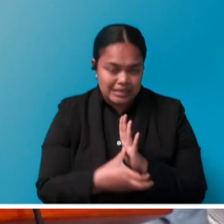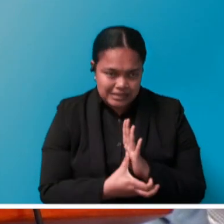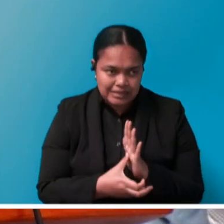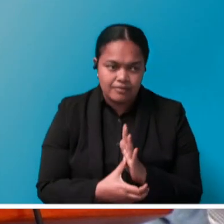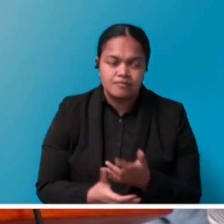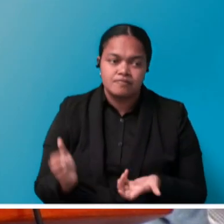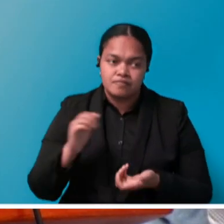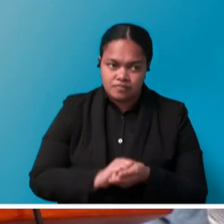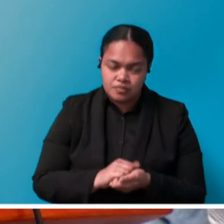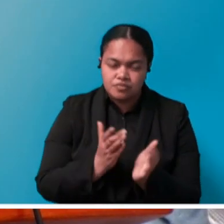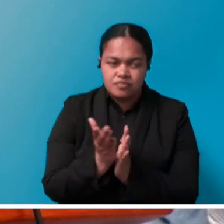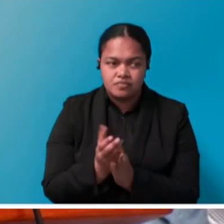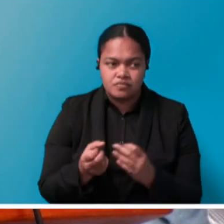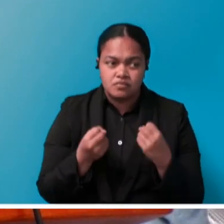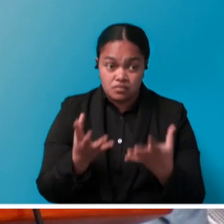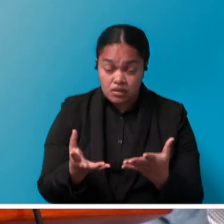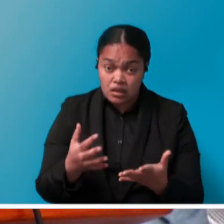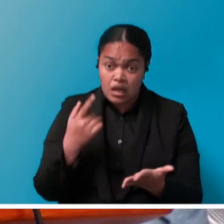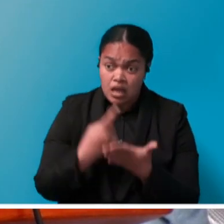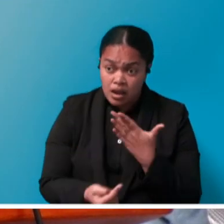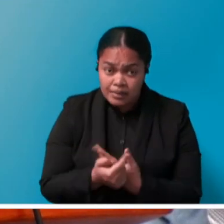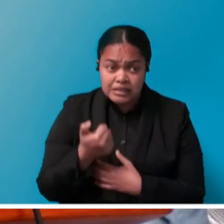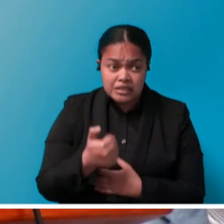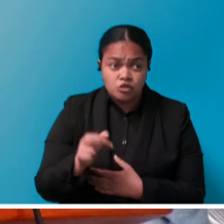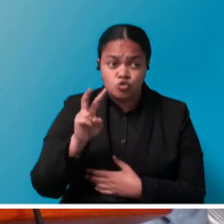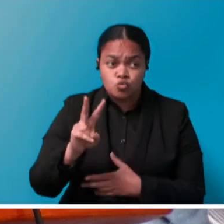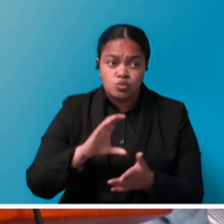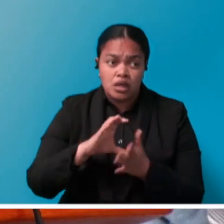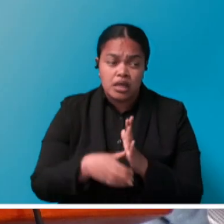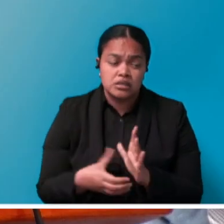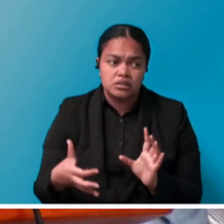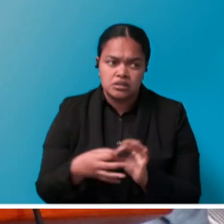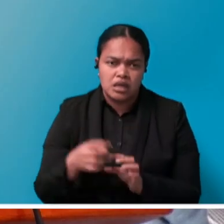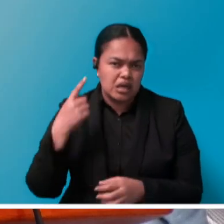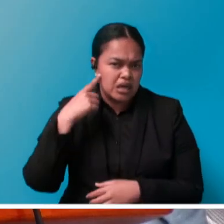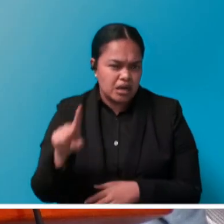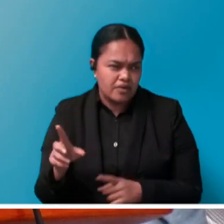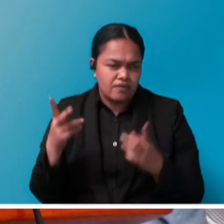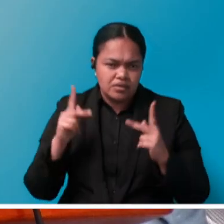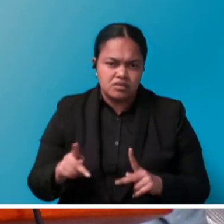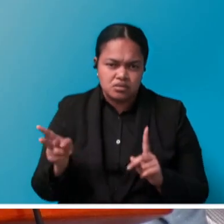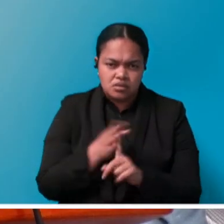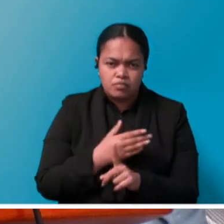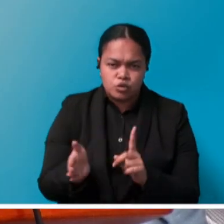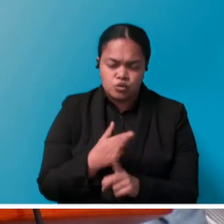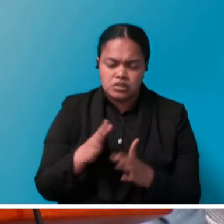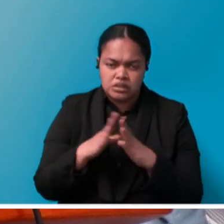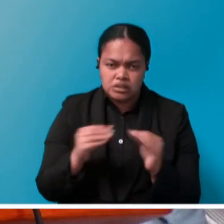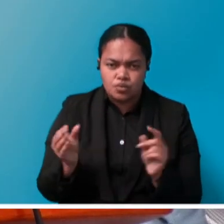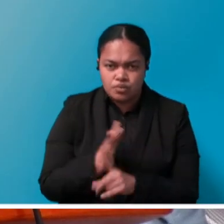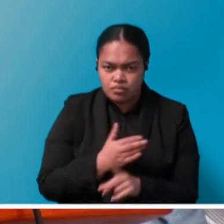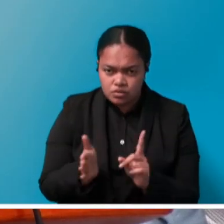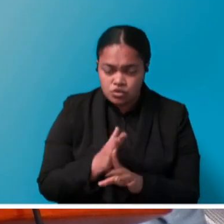providers. Alarmingly, 62% of these cases were linked to neglect, physical abuse, and sexual abuse.